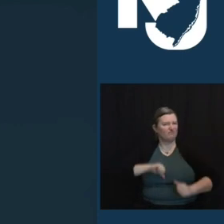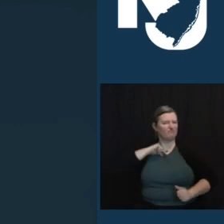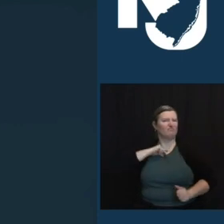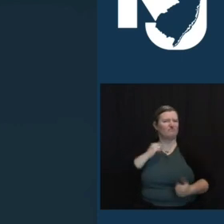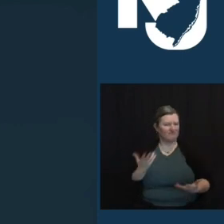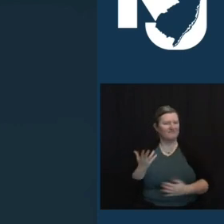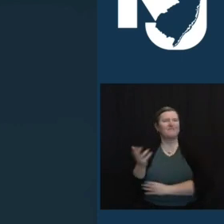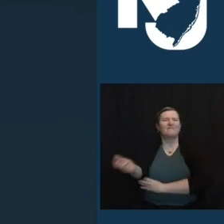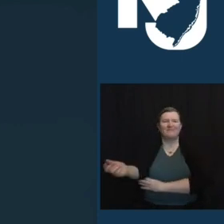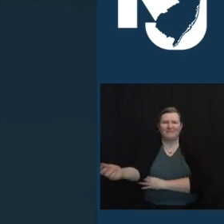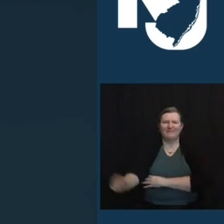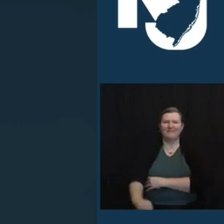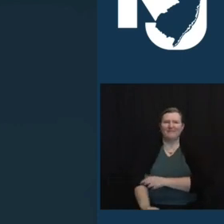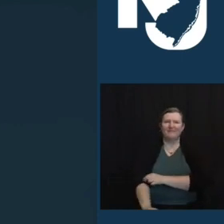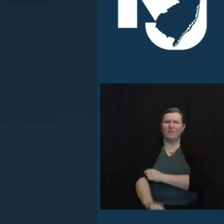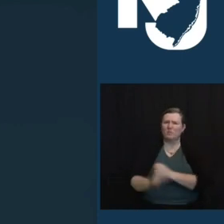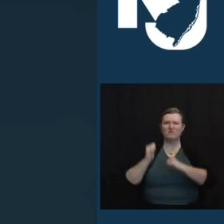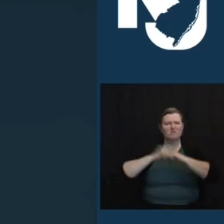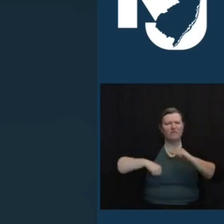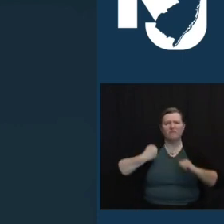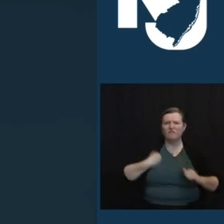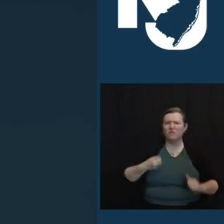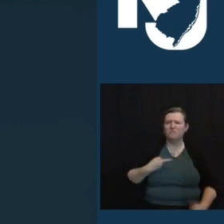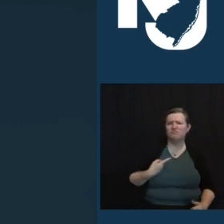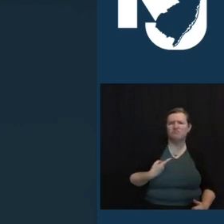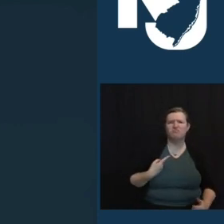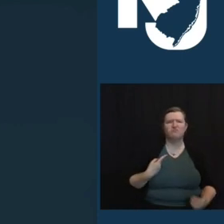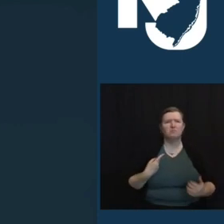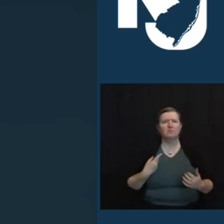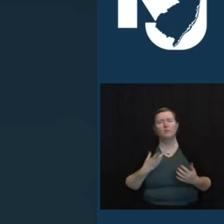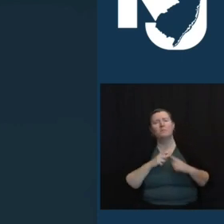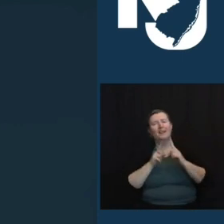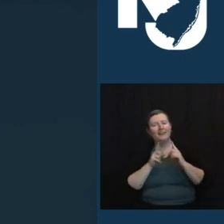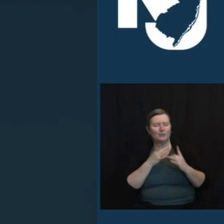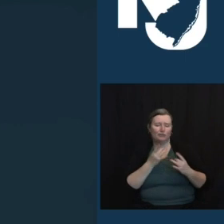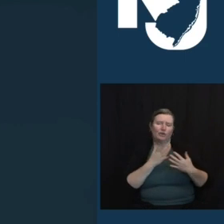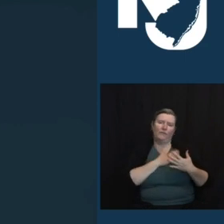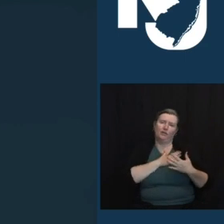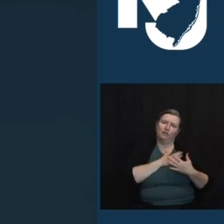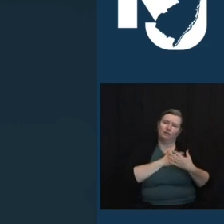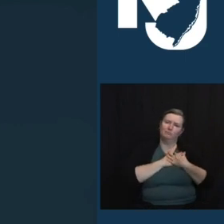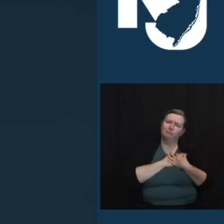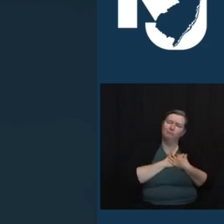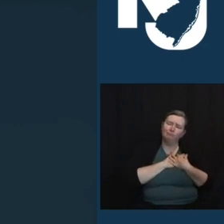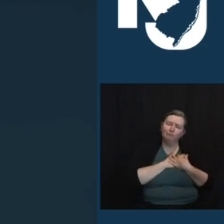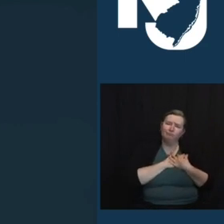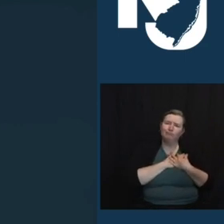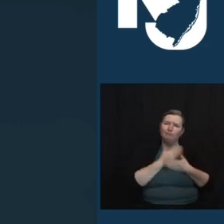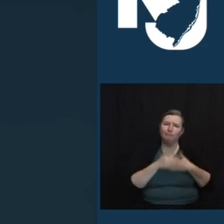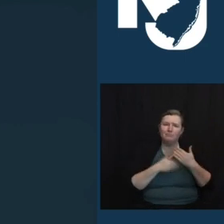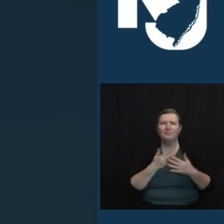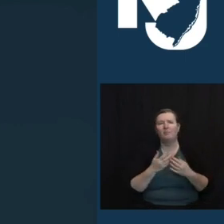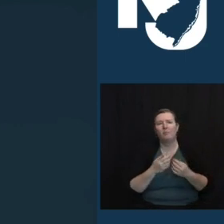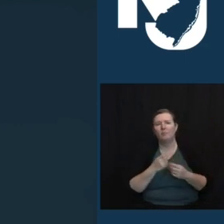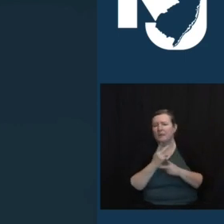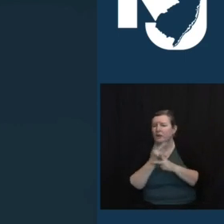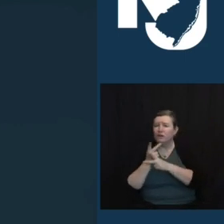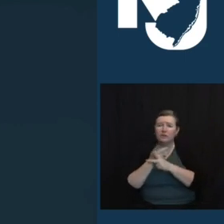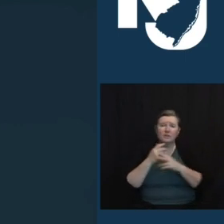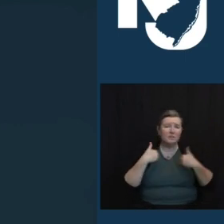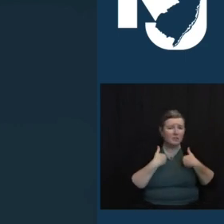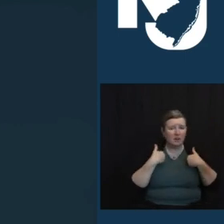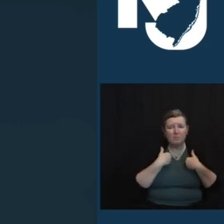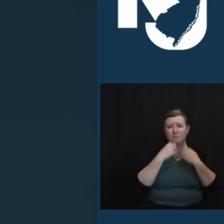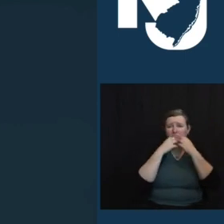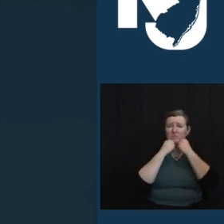of spirit, but that gave way to tenderness she showered upon her family and friends and the many animals she gave a home to throughout